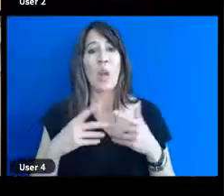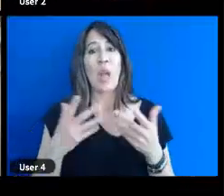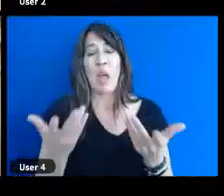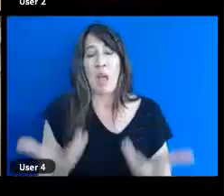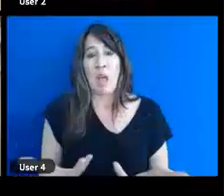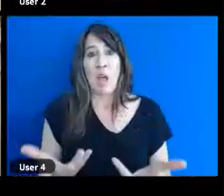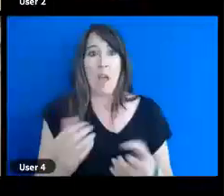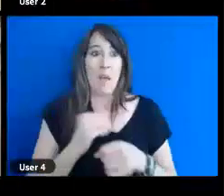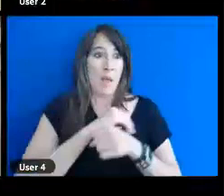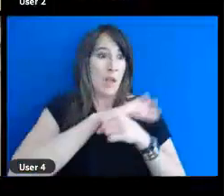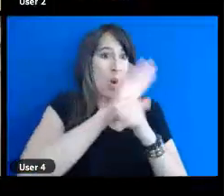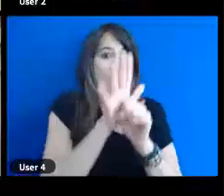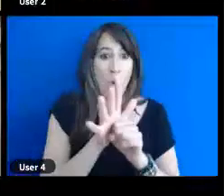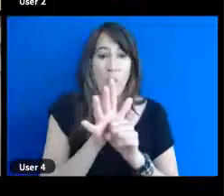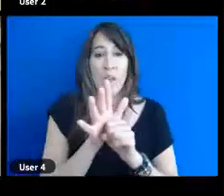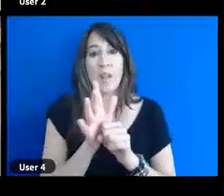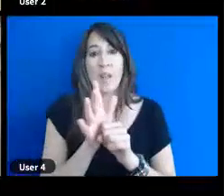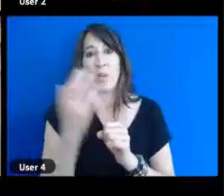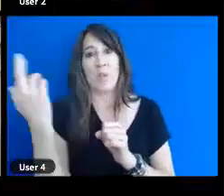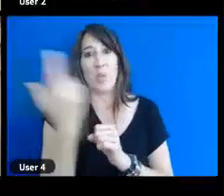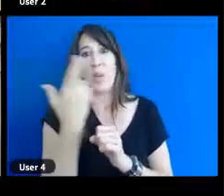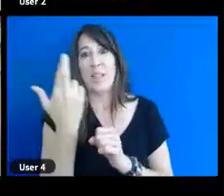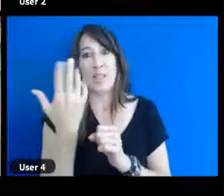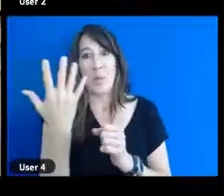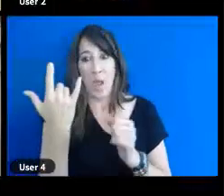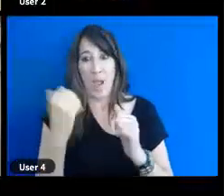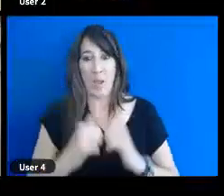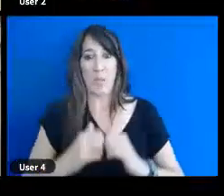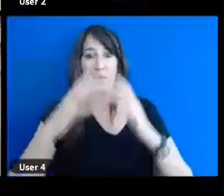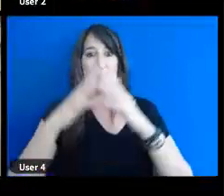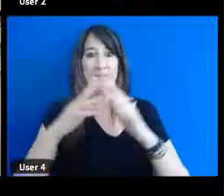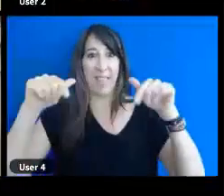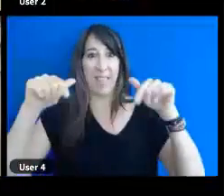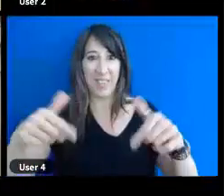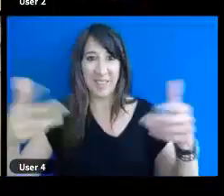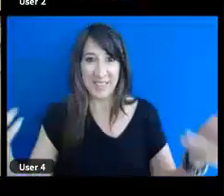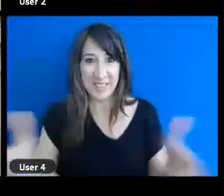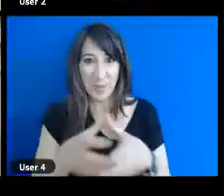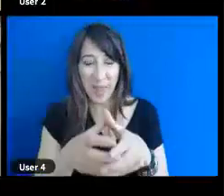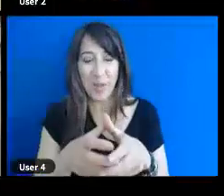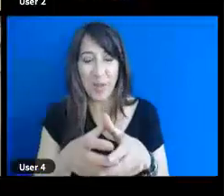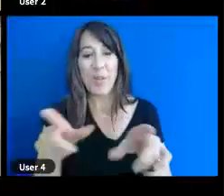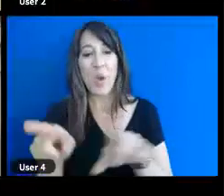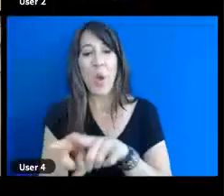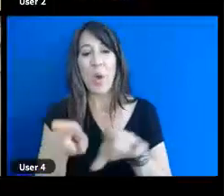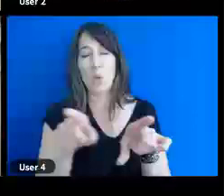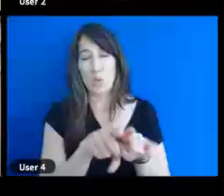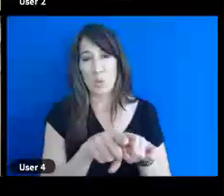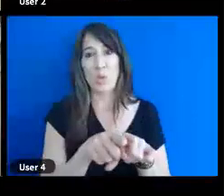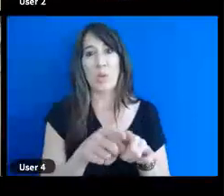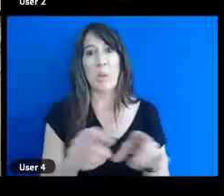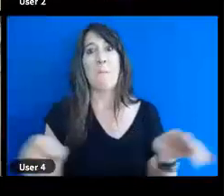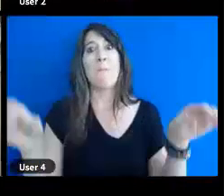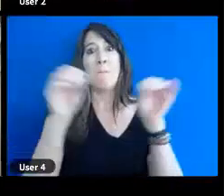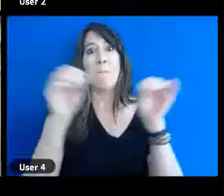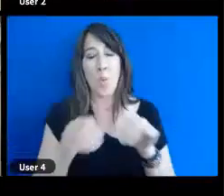And on top of the pandemic, which was part of the reason that we brought this webinar together, there has